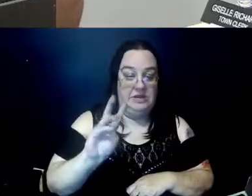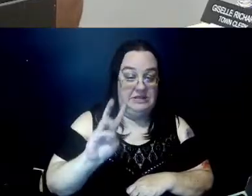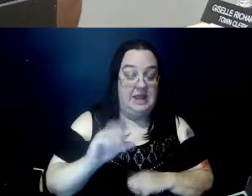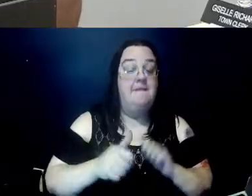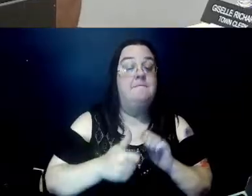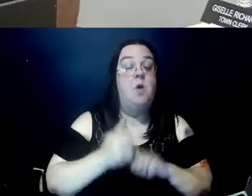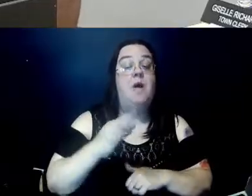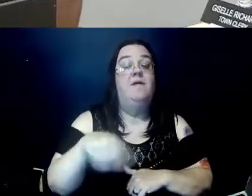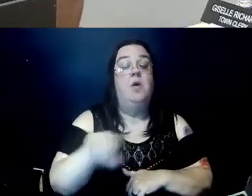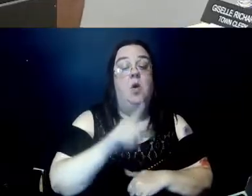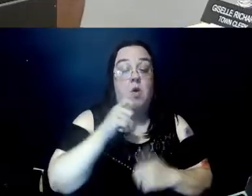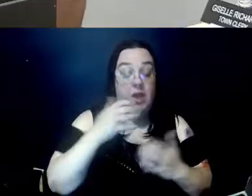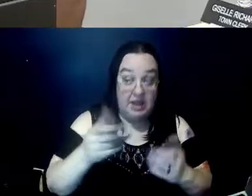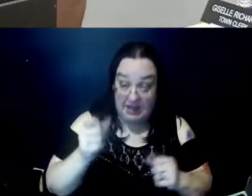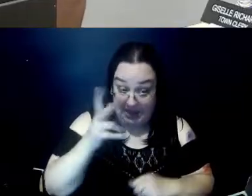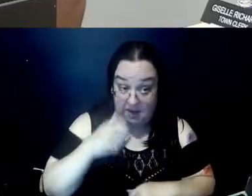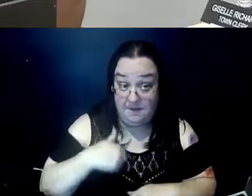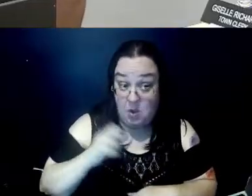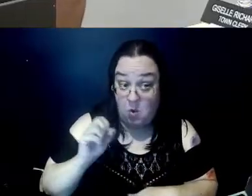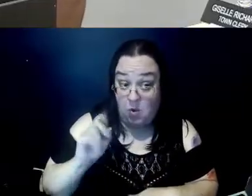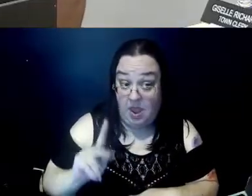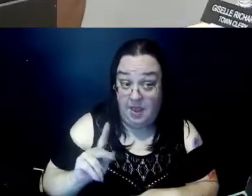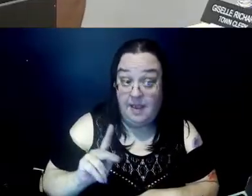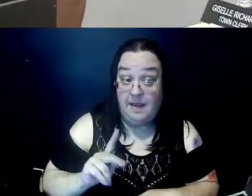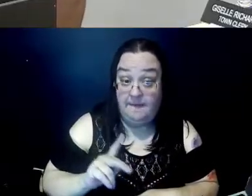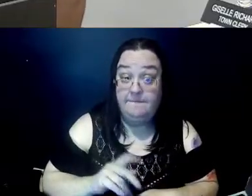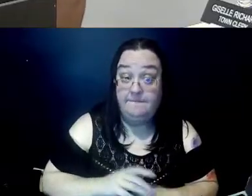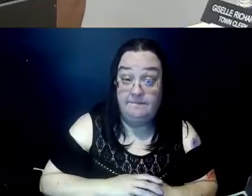here, can you hear me?